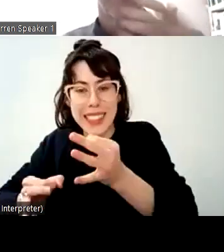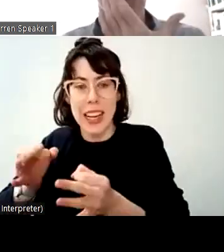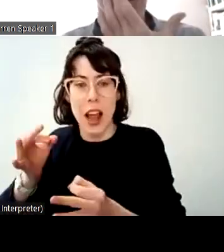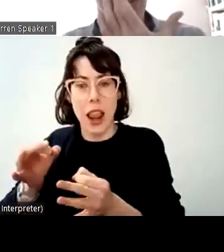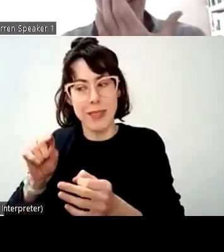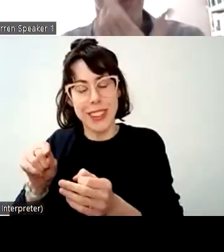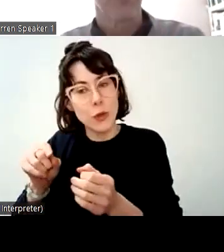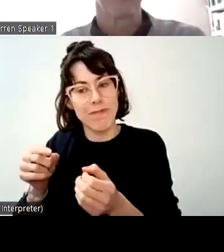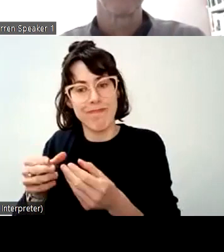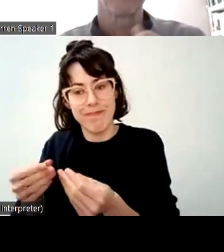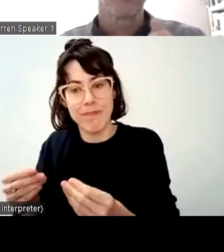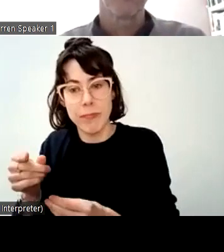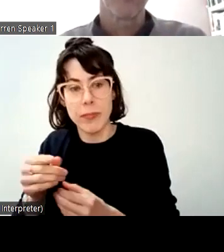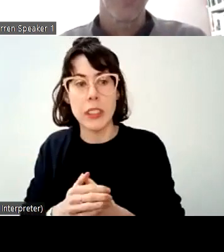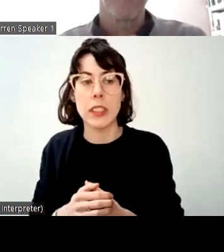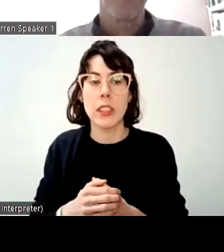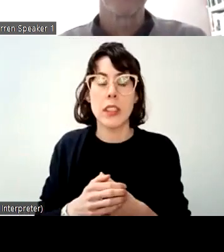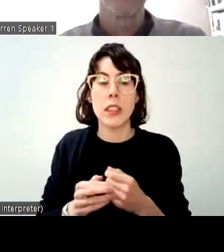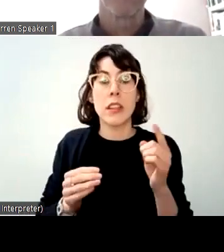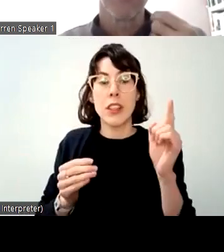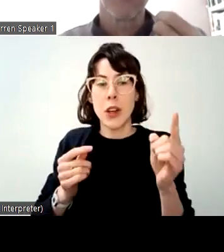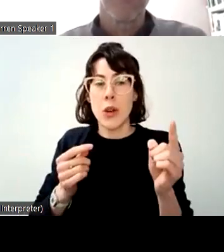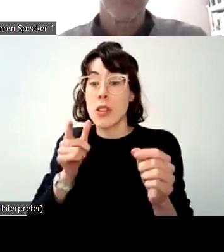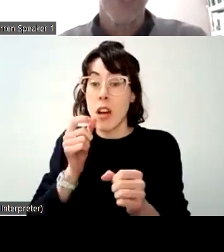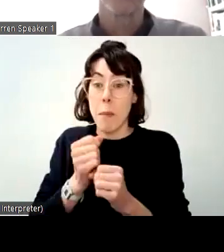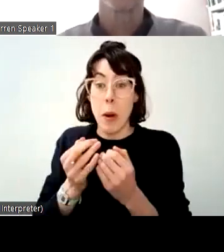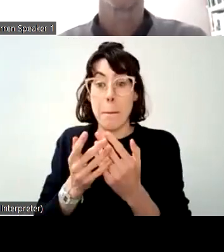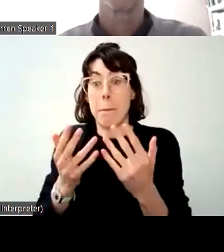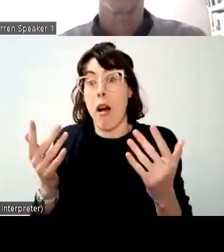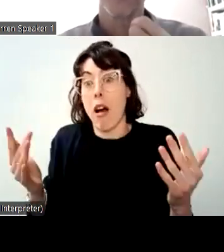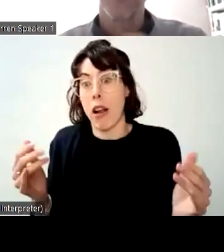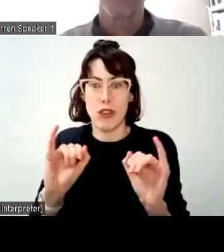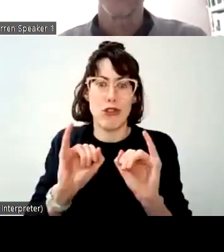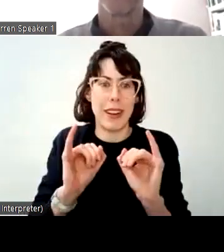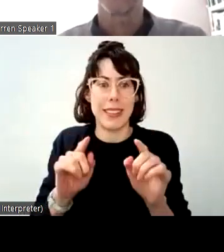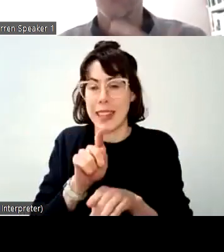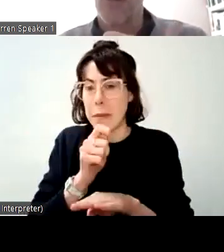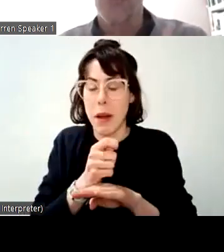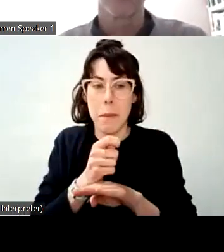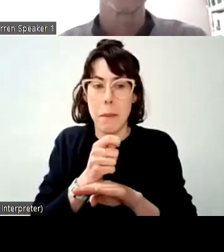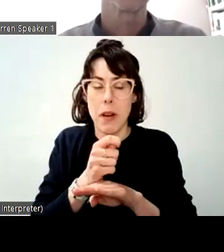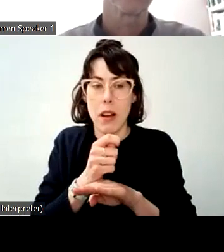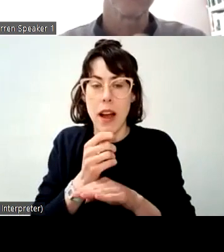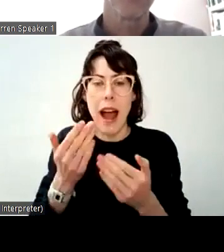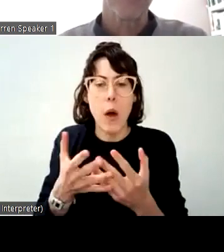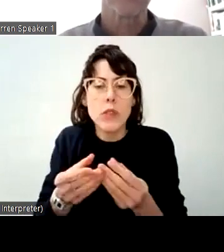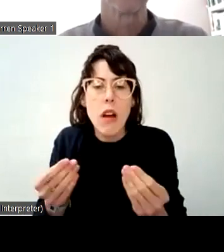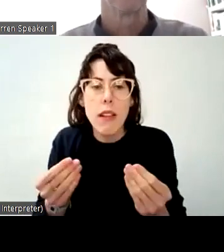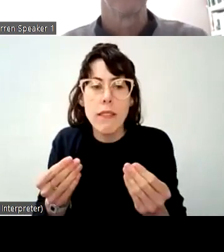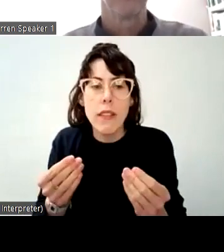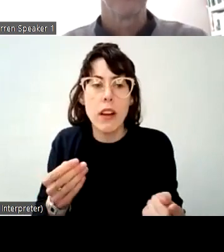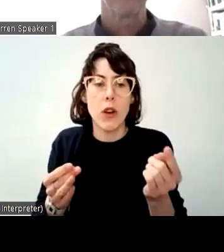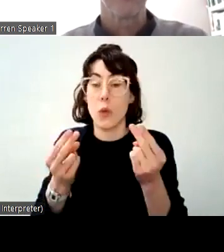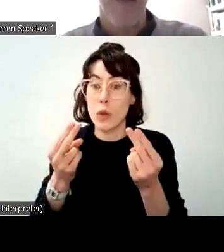requires systemic transition. It's about change that's transformative, that's cross-cutting, that's